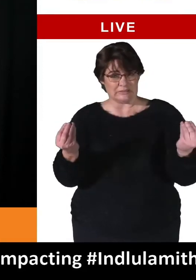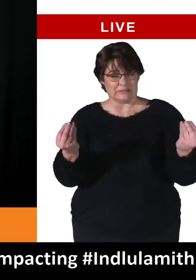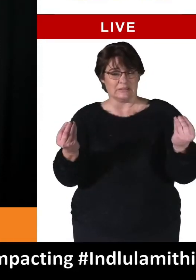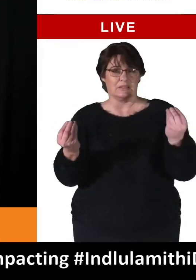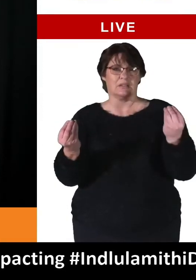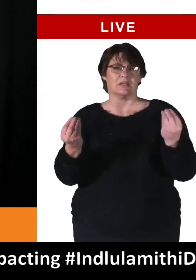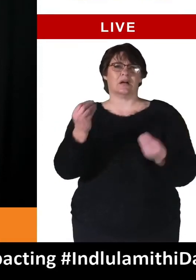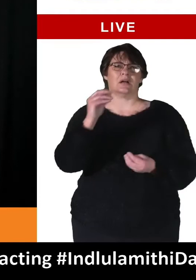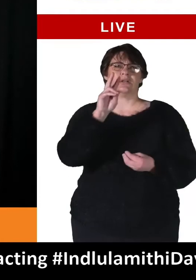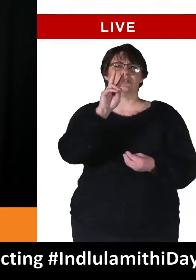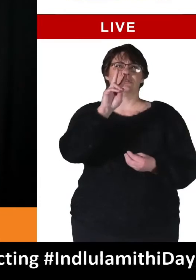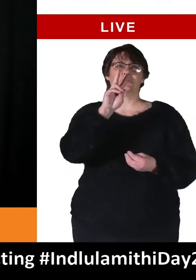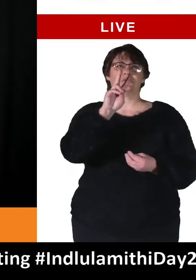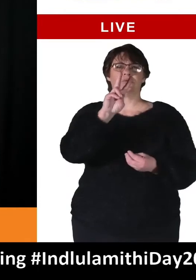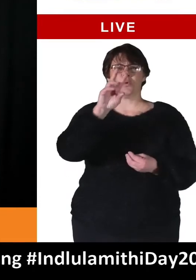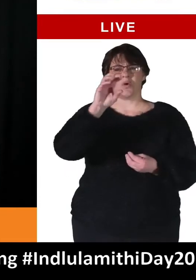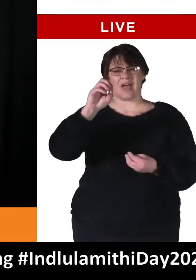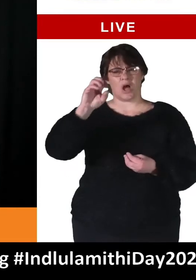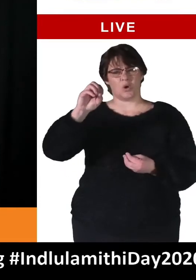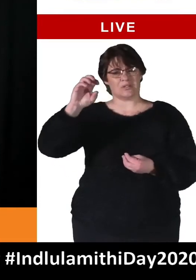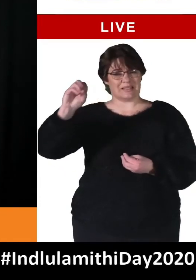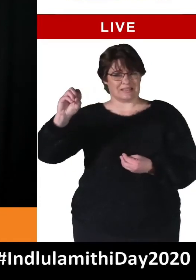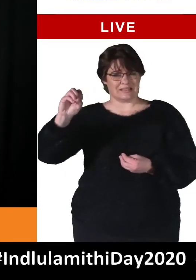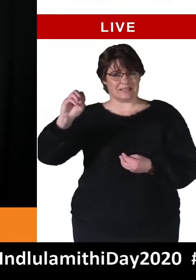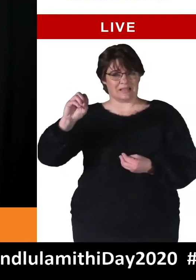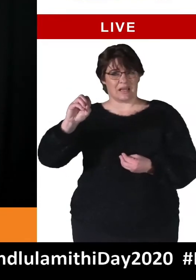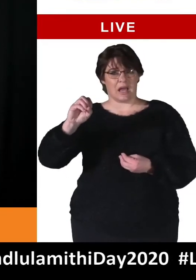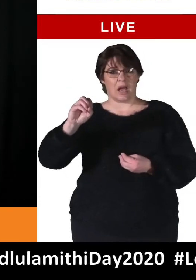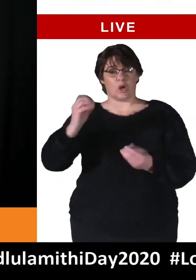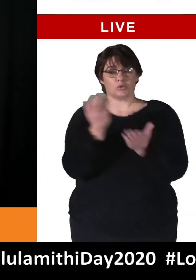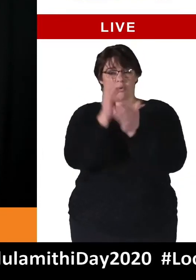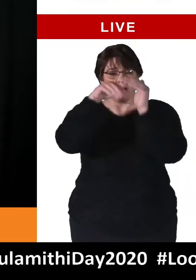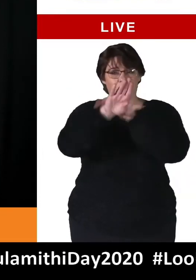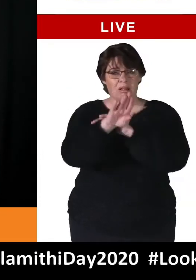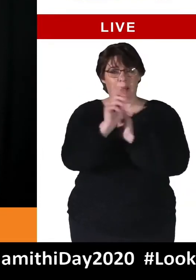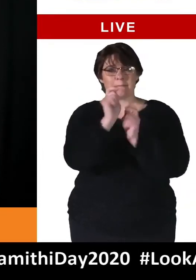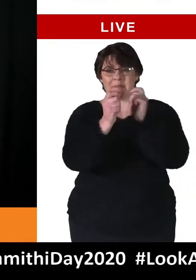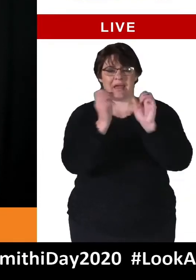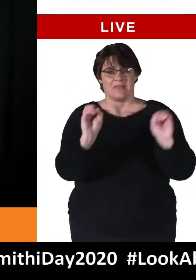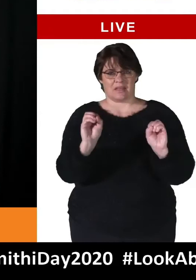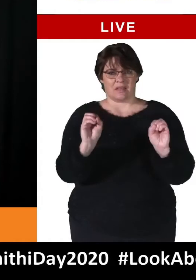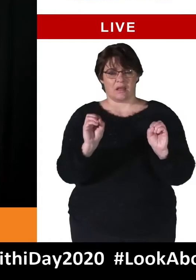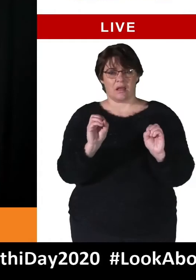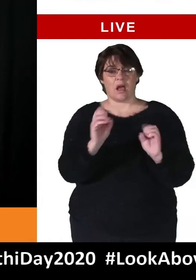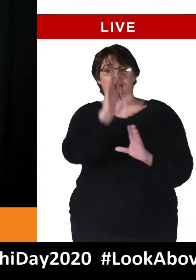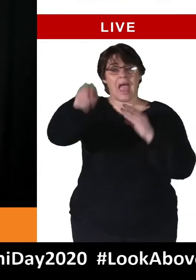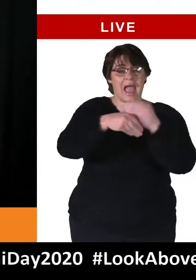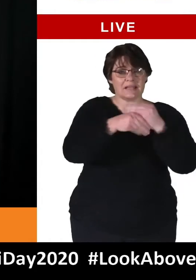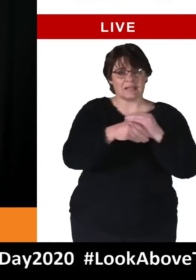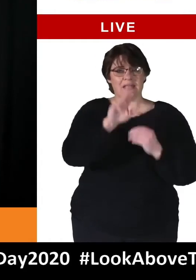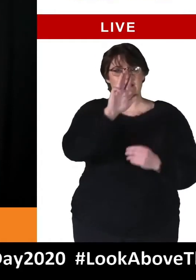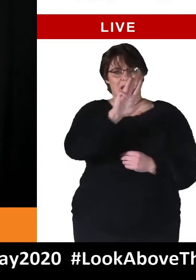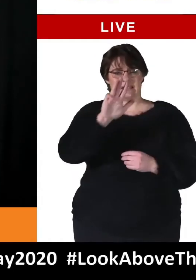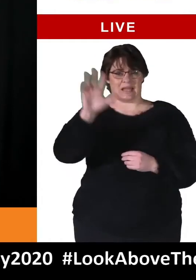in 20,000 no-fee schools in South Africa have an enrollment of 99%